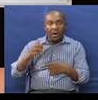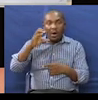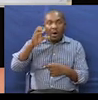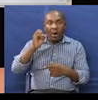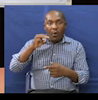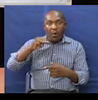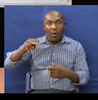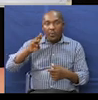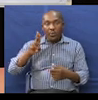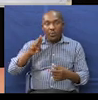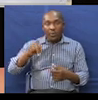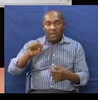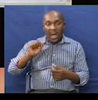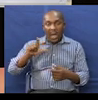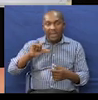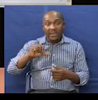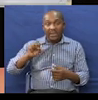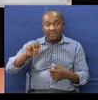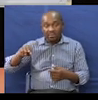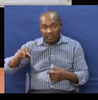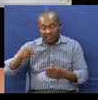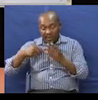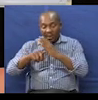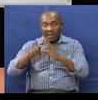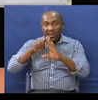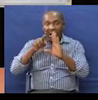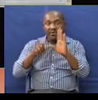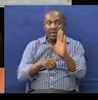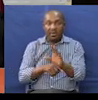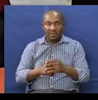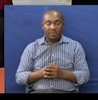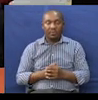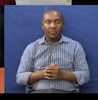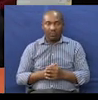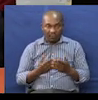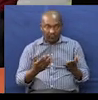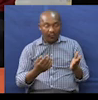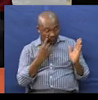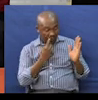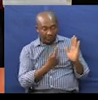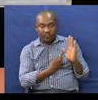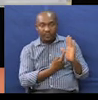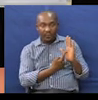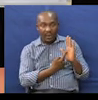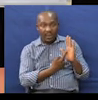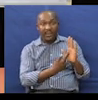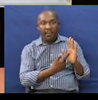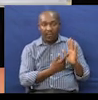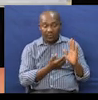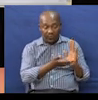Africa. And here are examples of those societies.